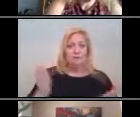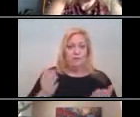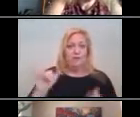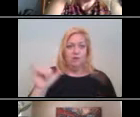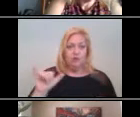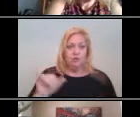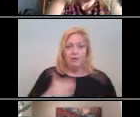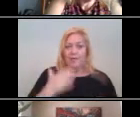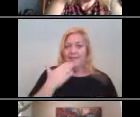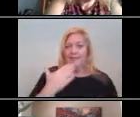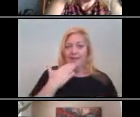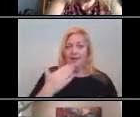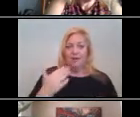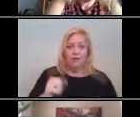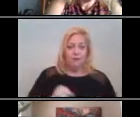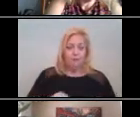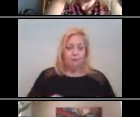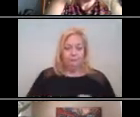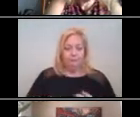you, Leslie.